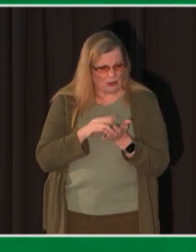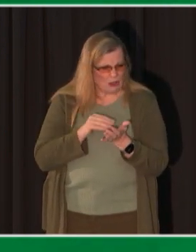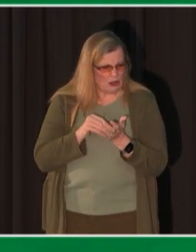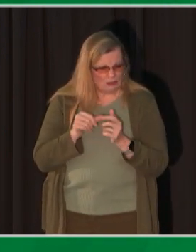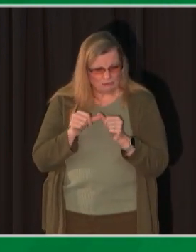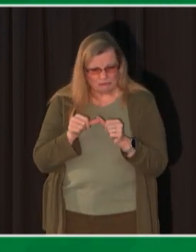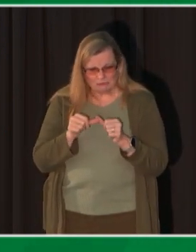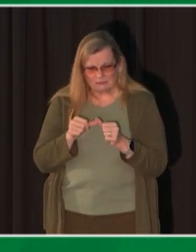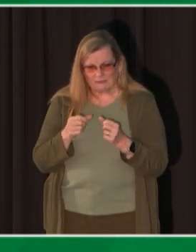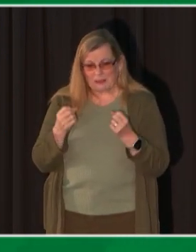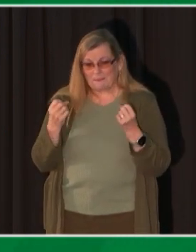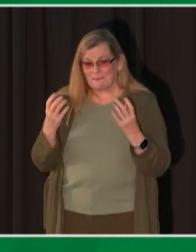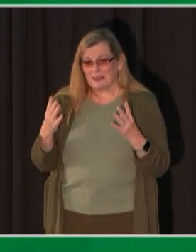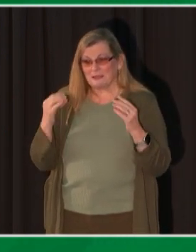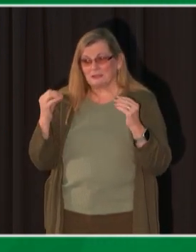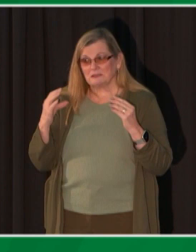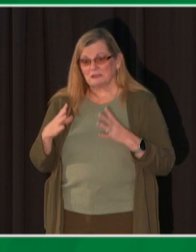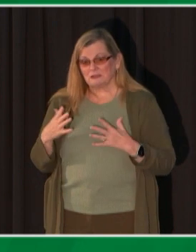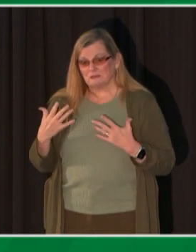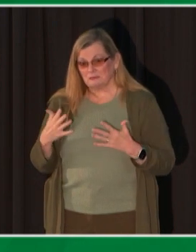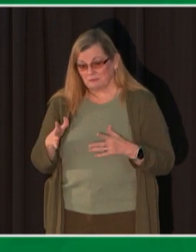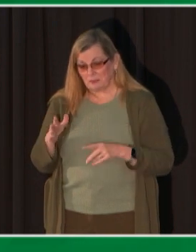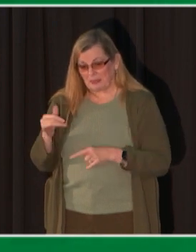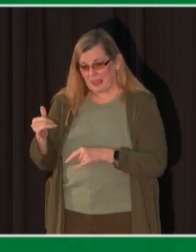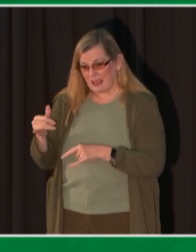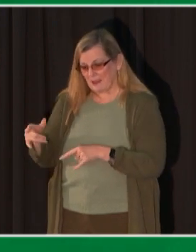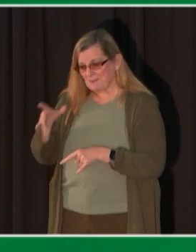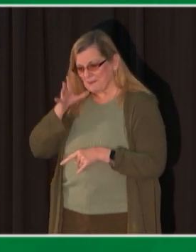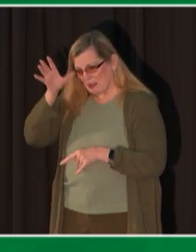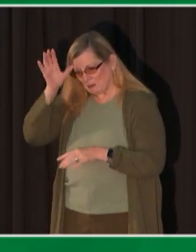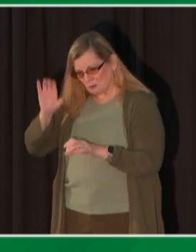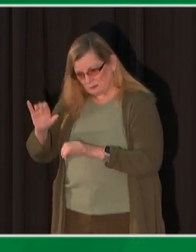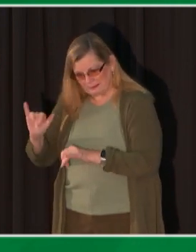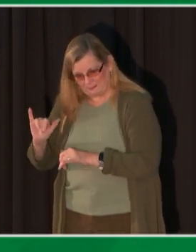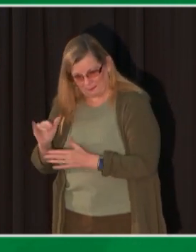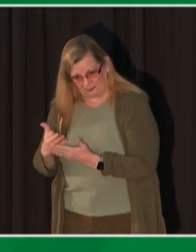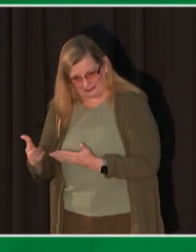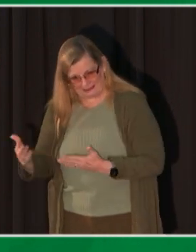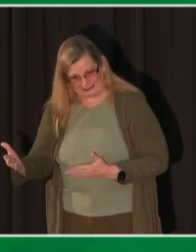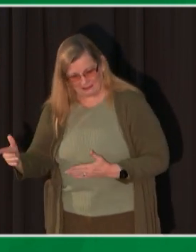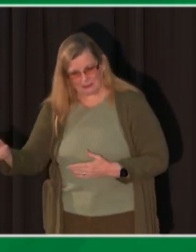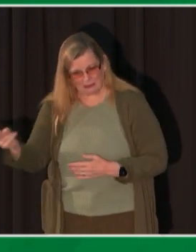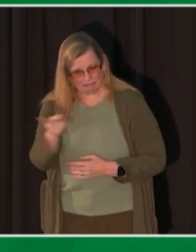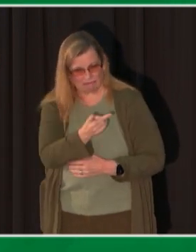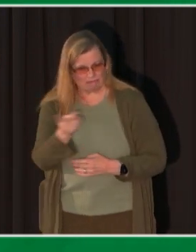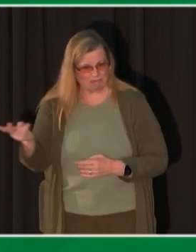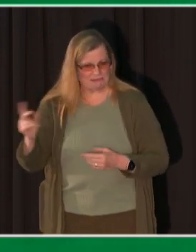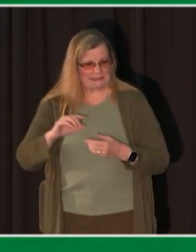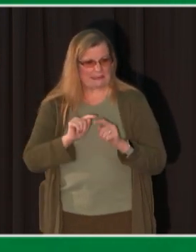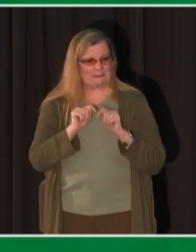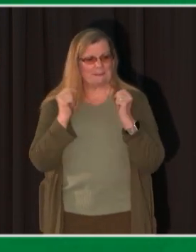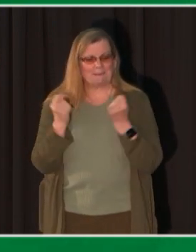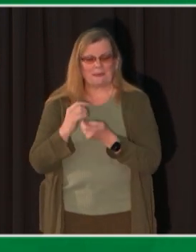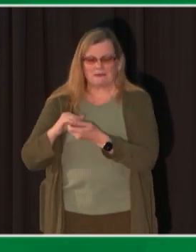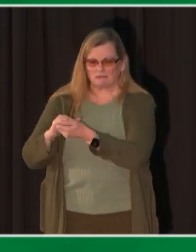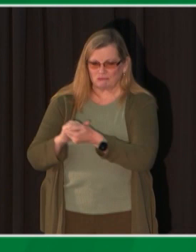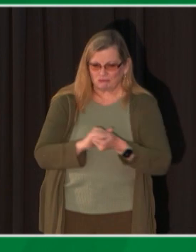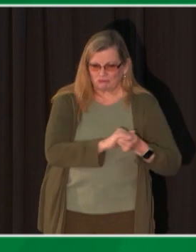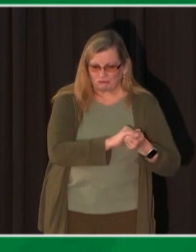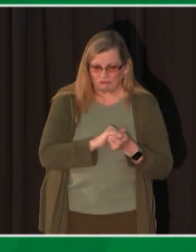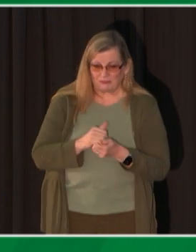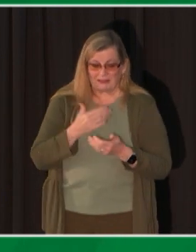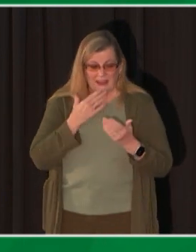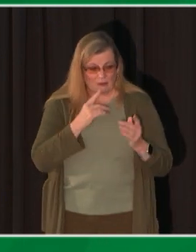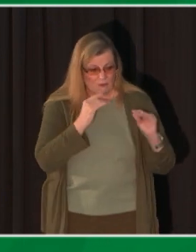been very instrumental as well, and it's been a team effort. And so again, want to thank our educators and our school